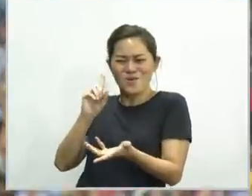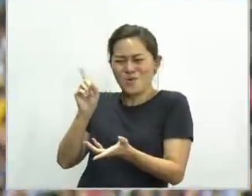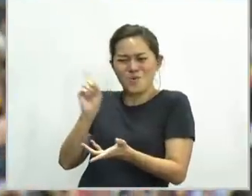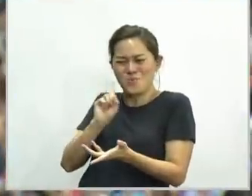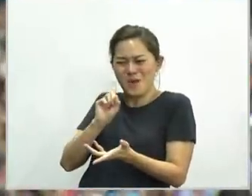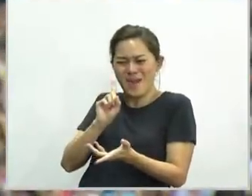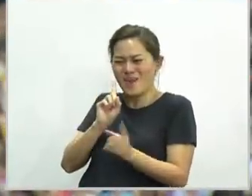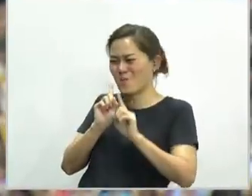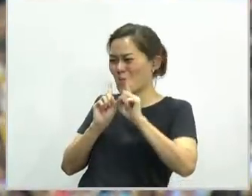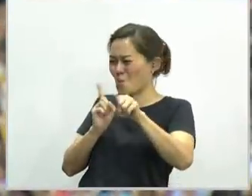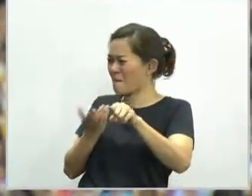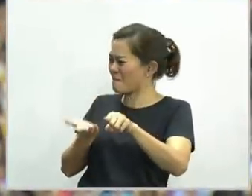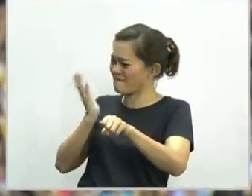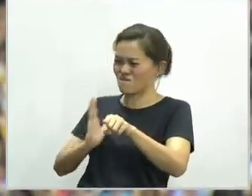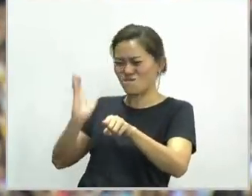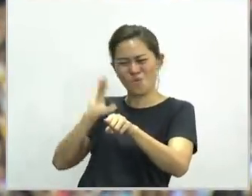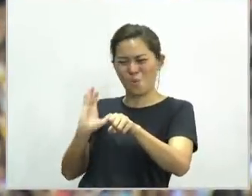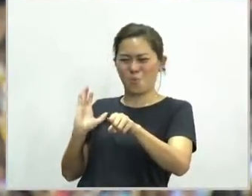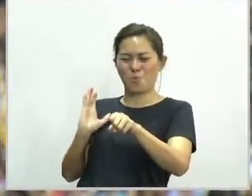where he'd been.